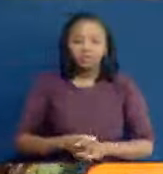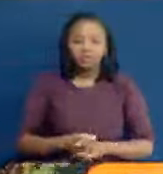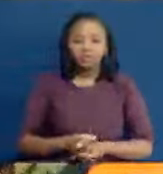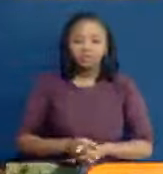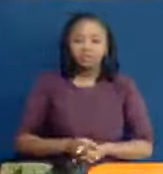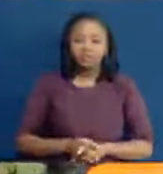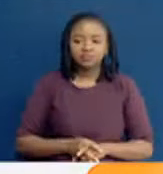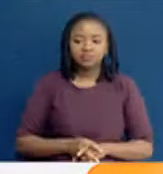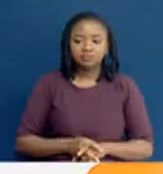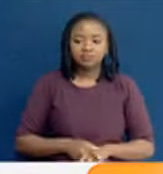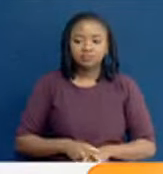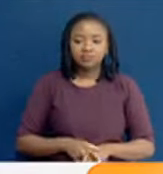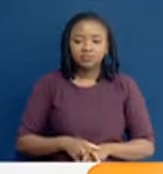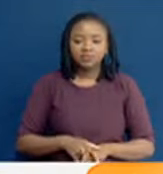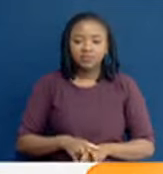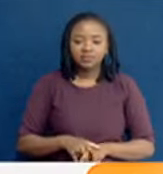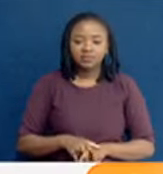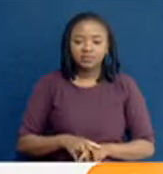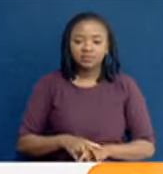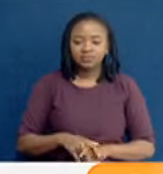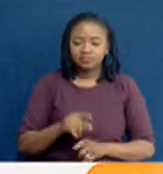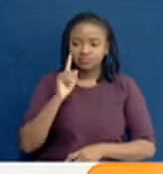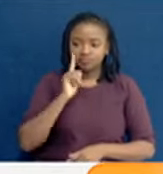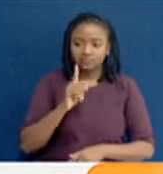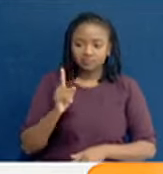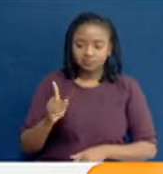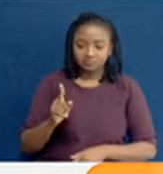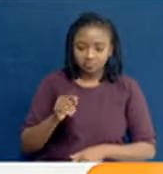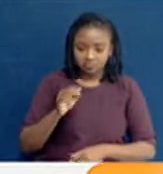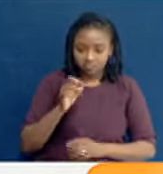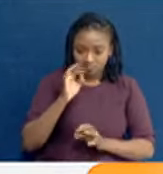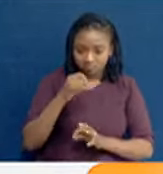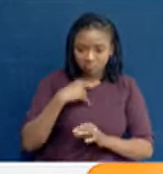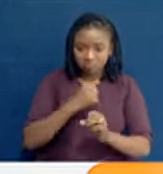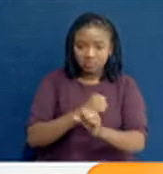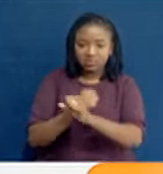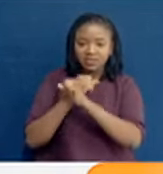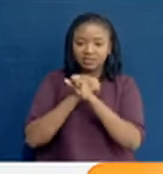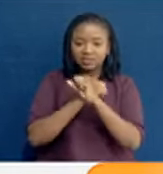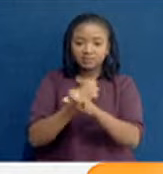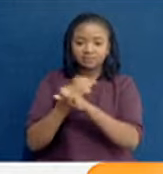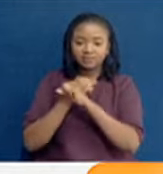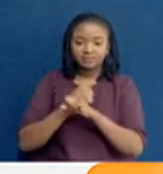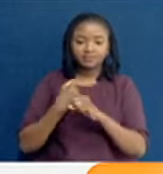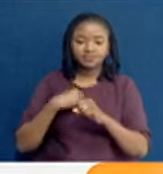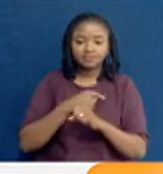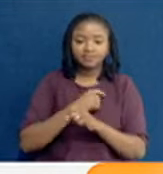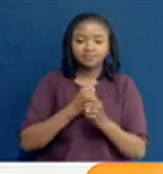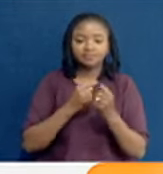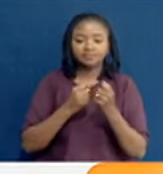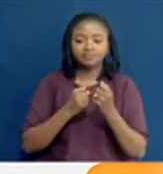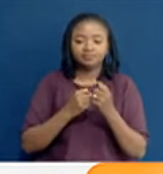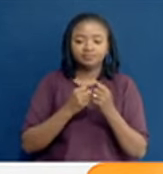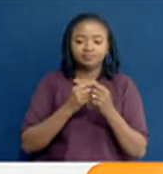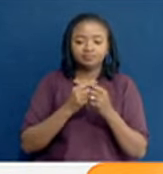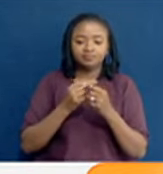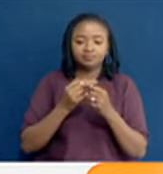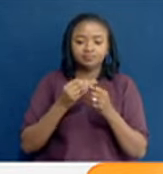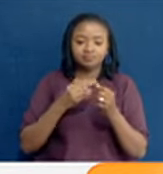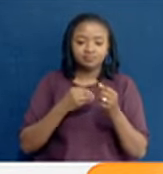return, these developing countries are able to receive what we call carbon money through sale of what we call,